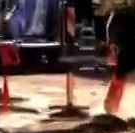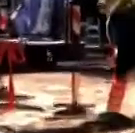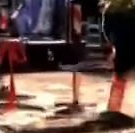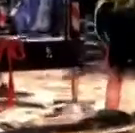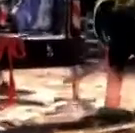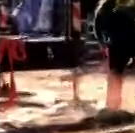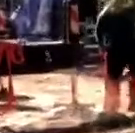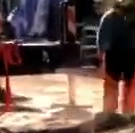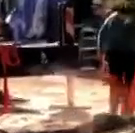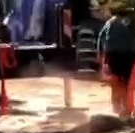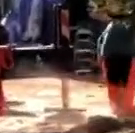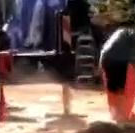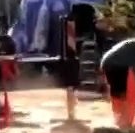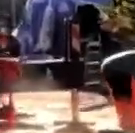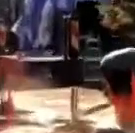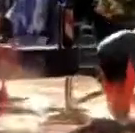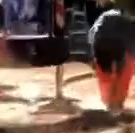And there we go.